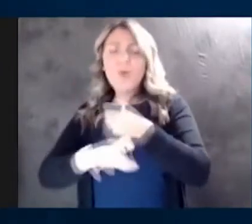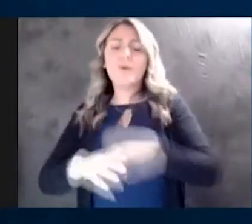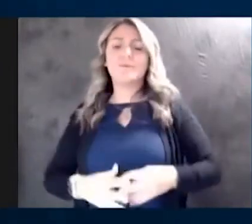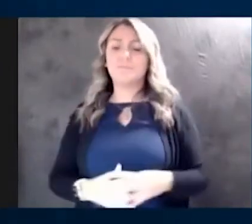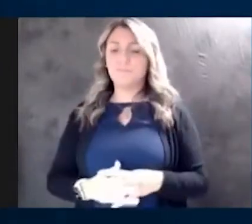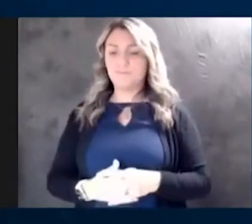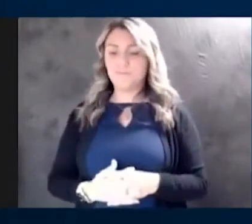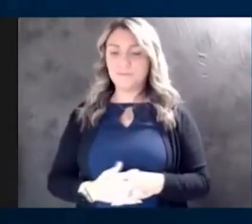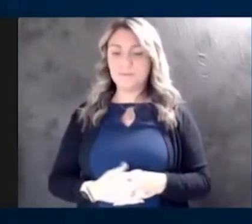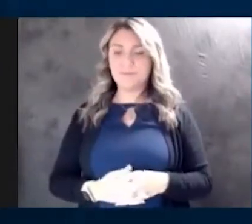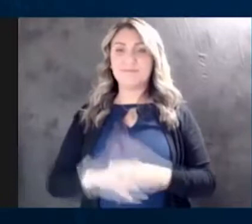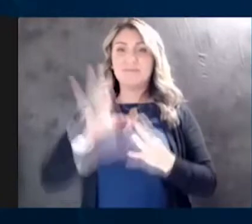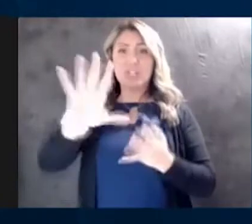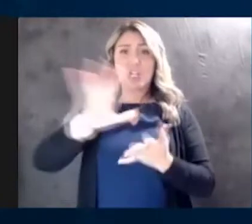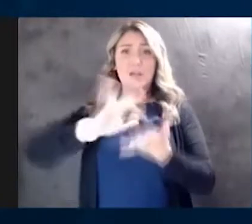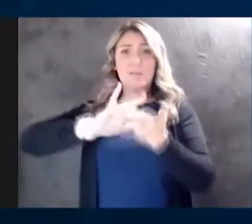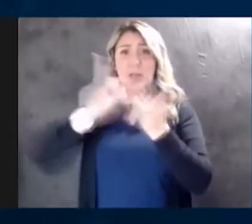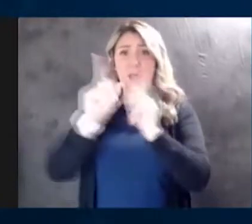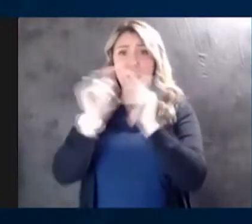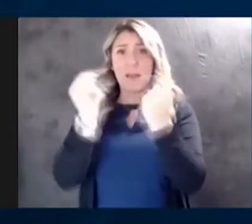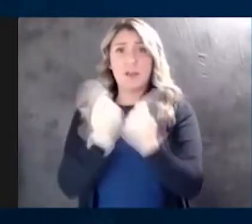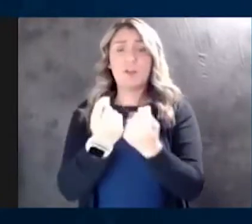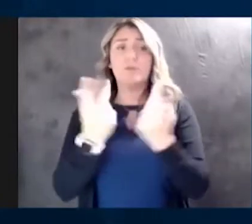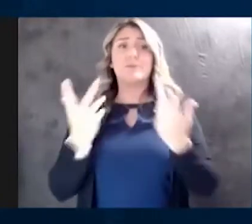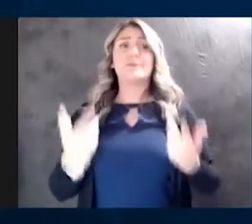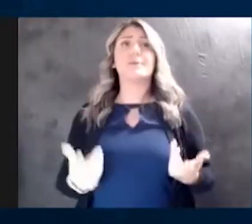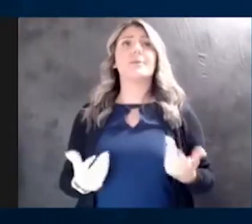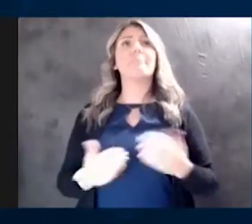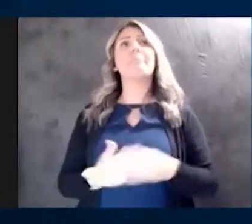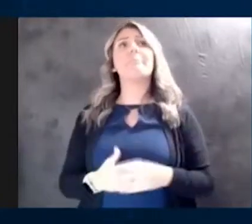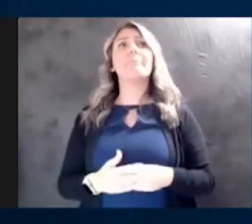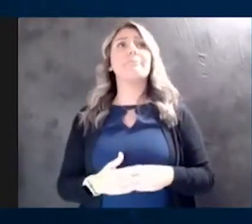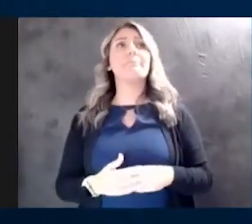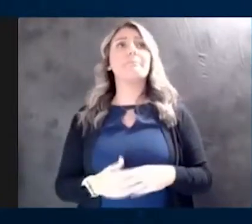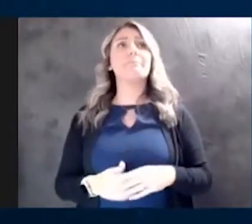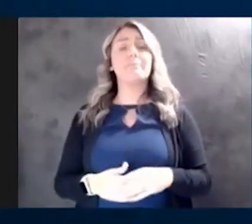your medical team, and